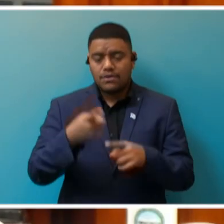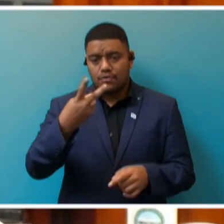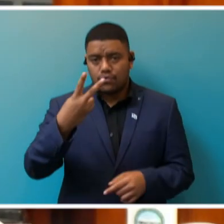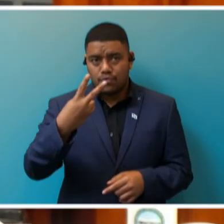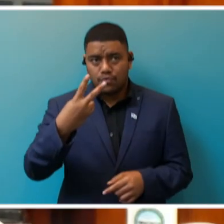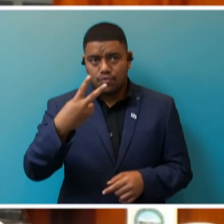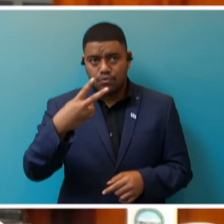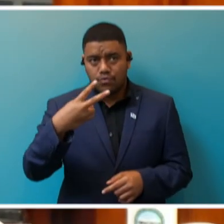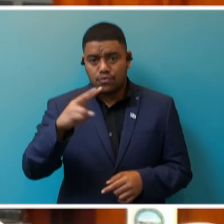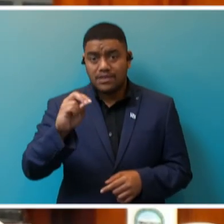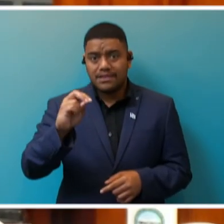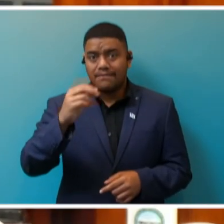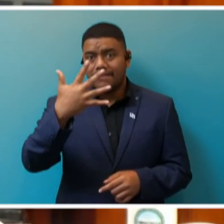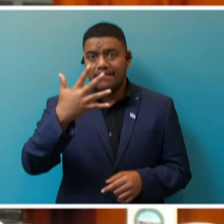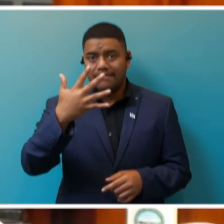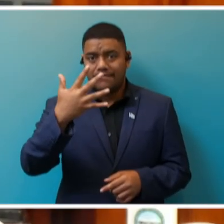£25.